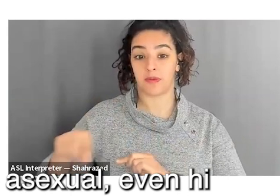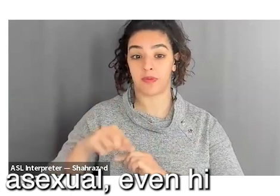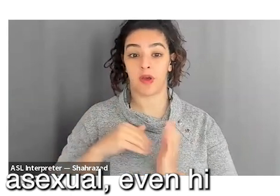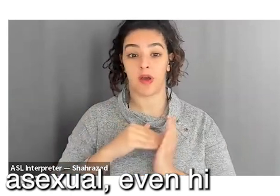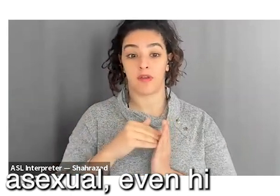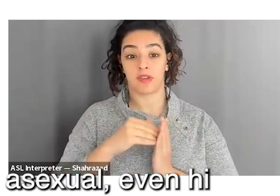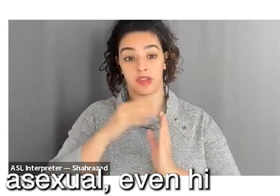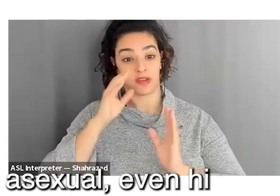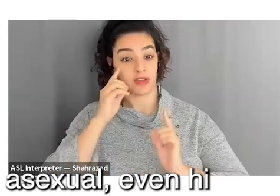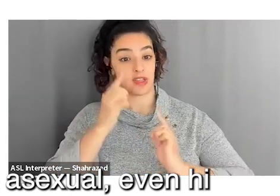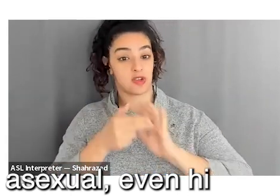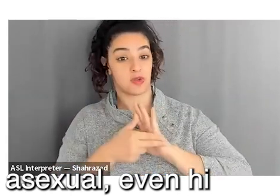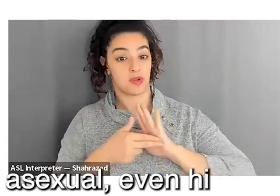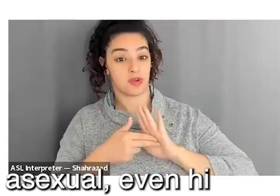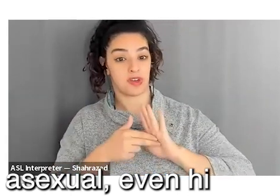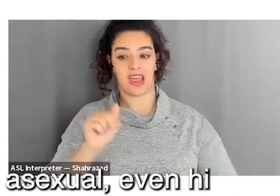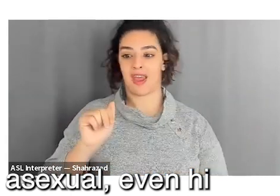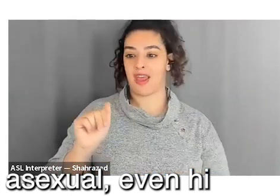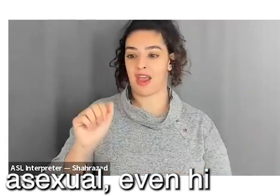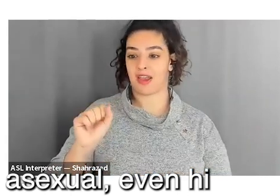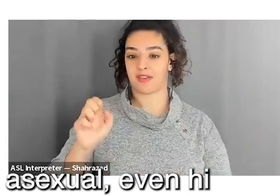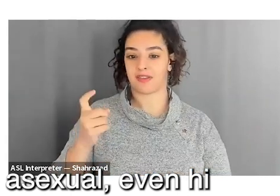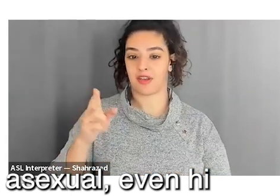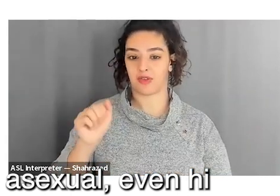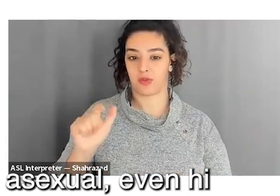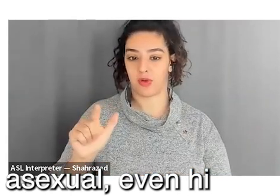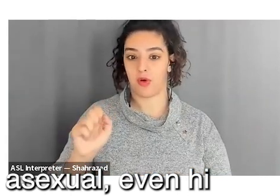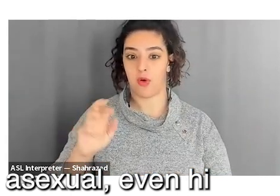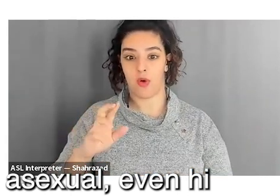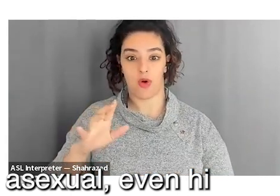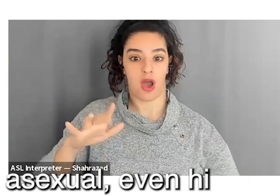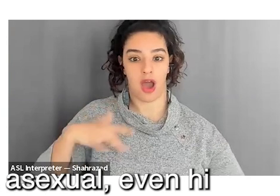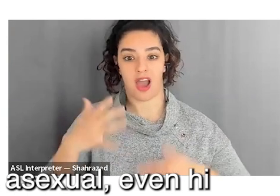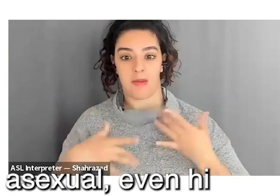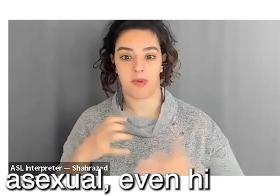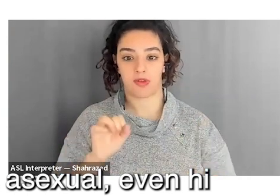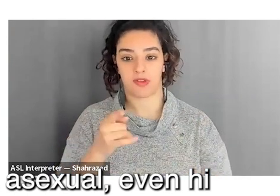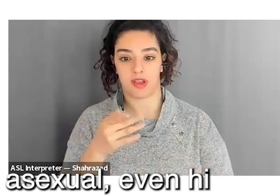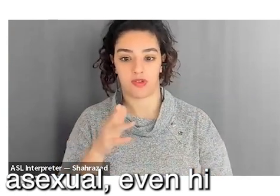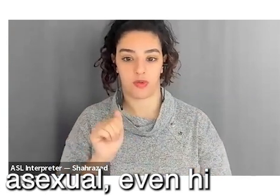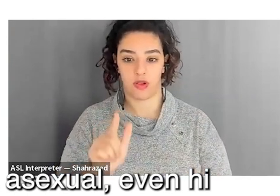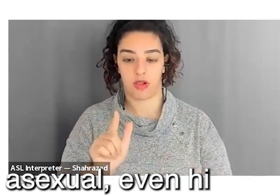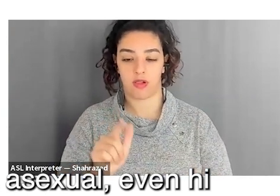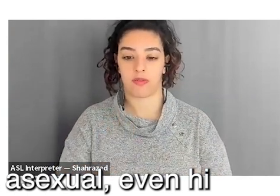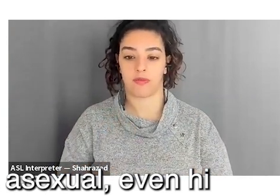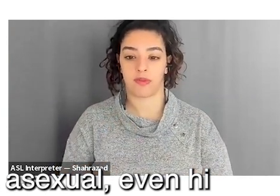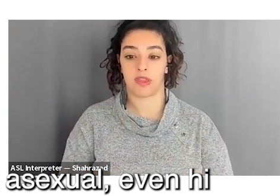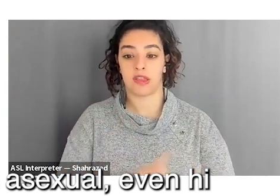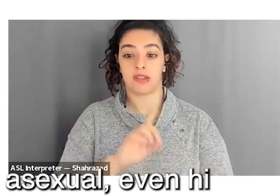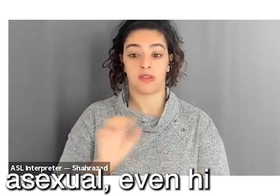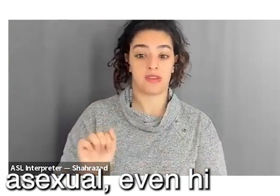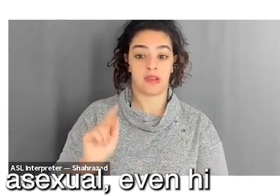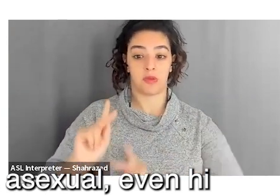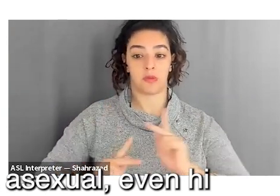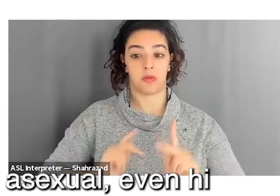even hypersexual, and disabled people don't need and worse yet deserve relationships, love,